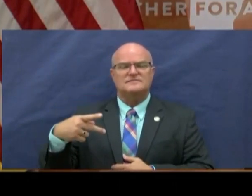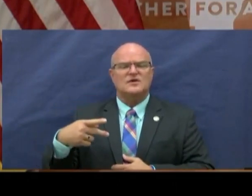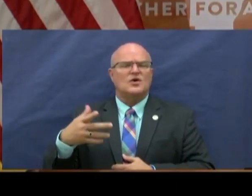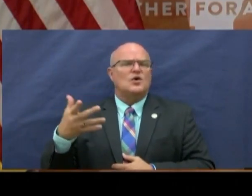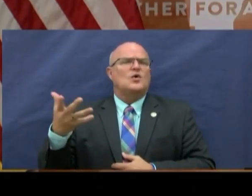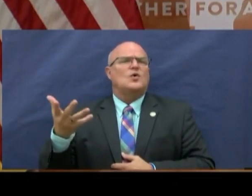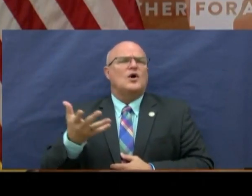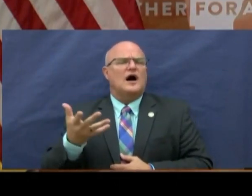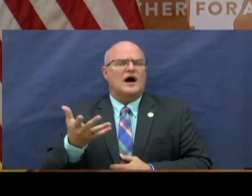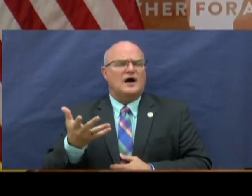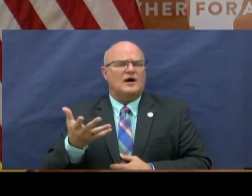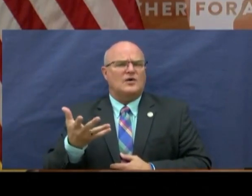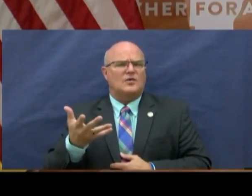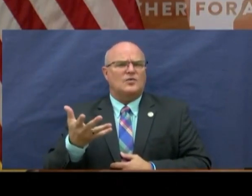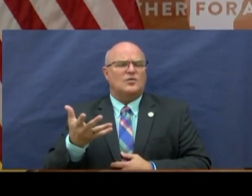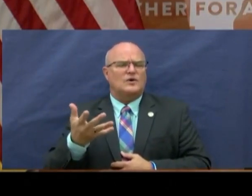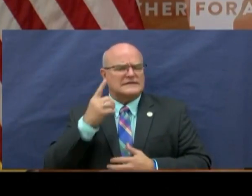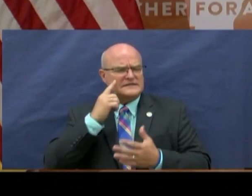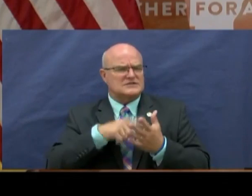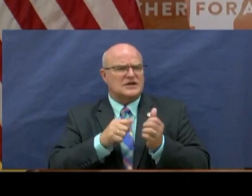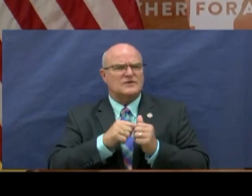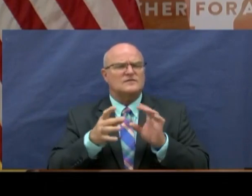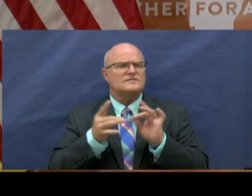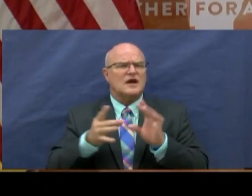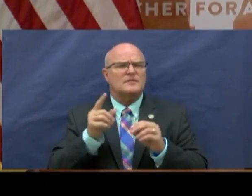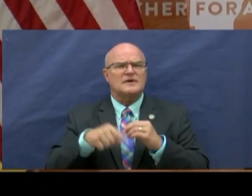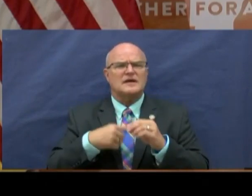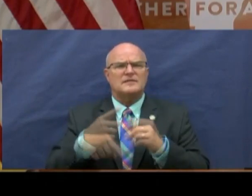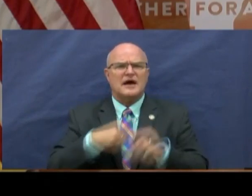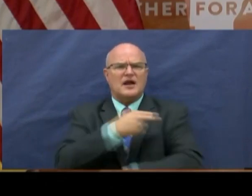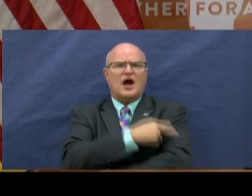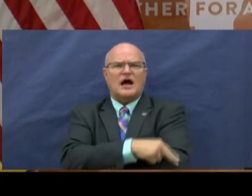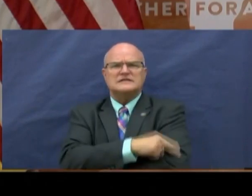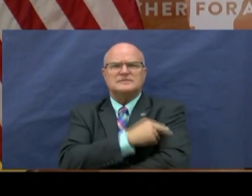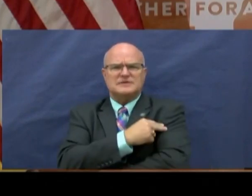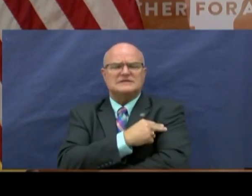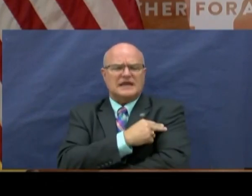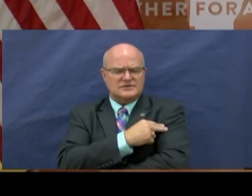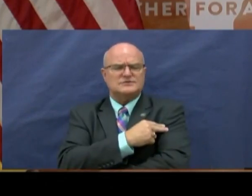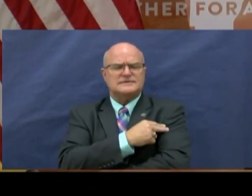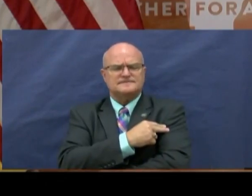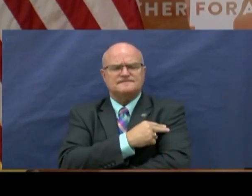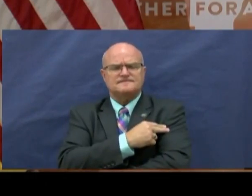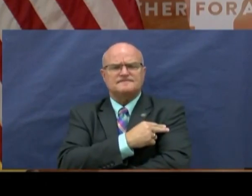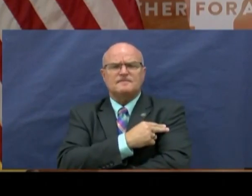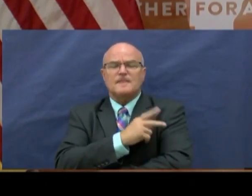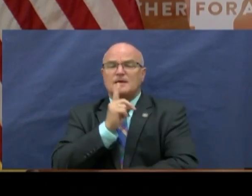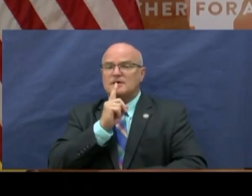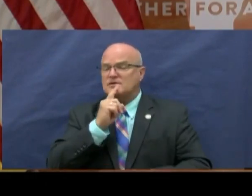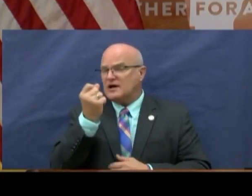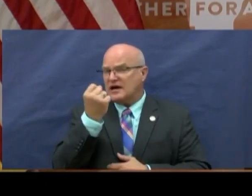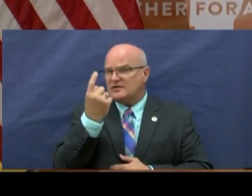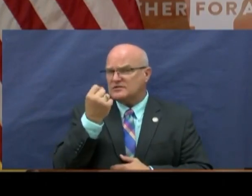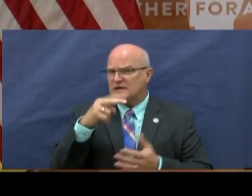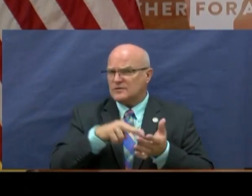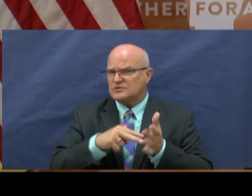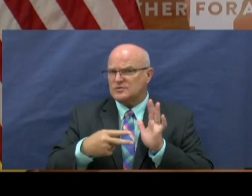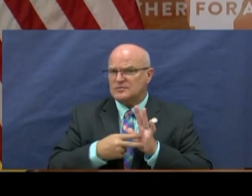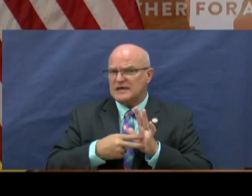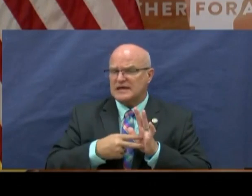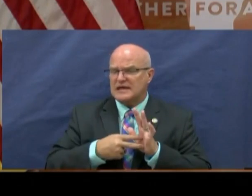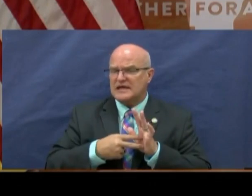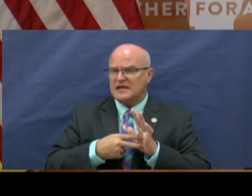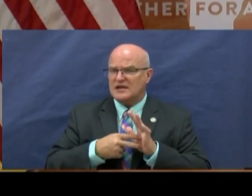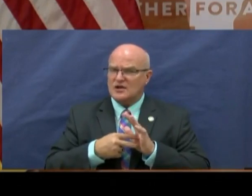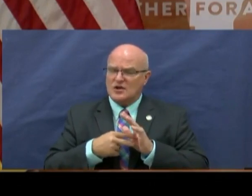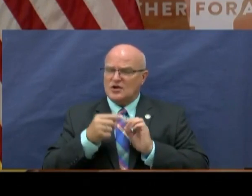Wanted to check with you your comment about hospitalizations and make sure I understood what you were saying. Are you